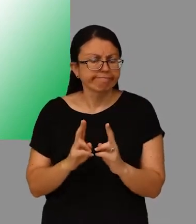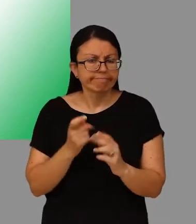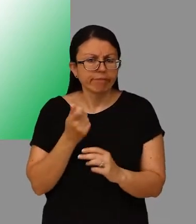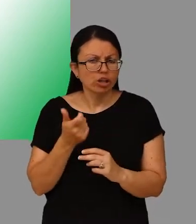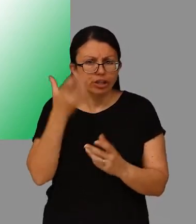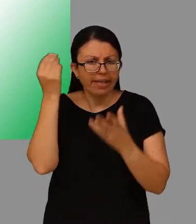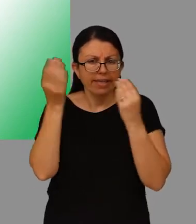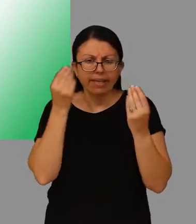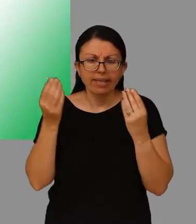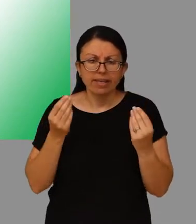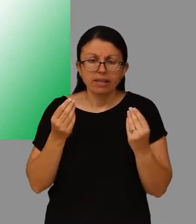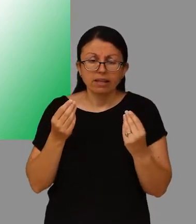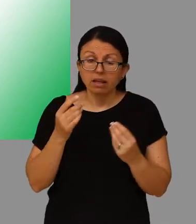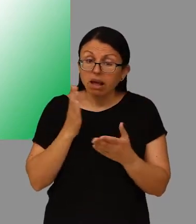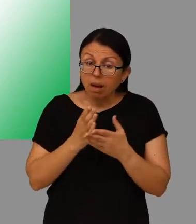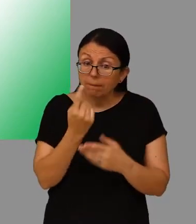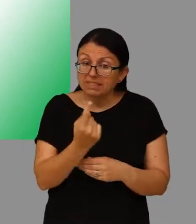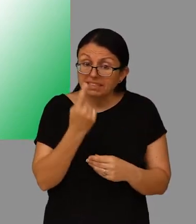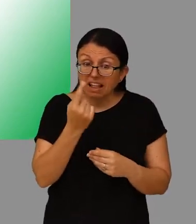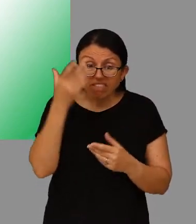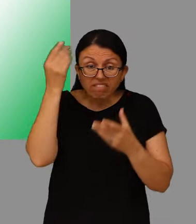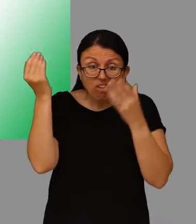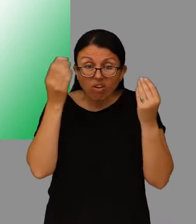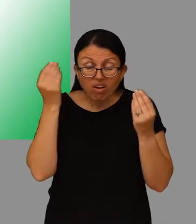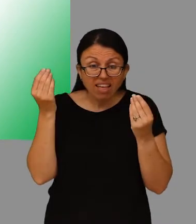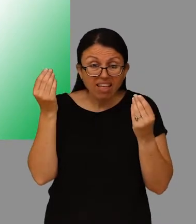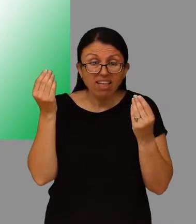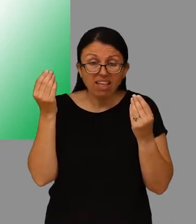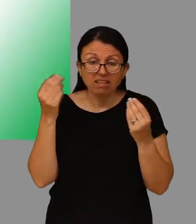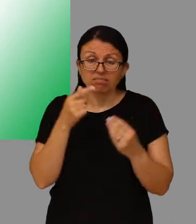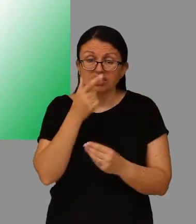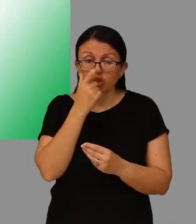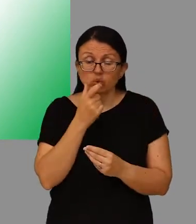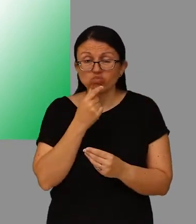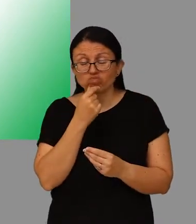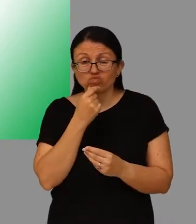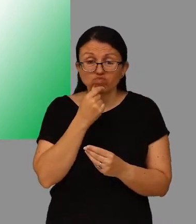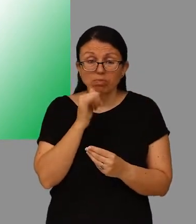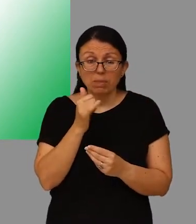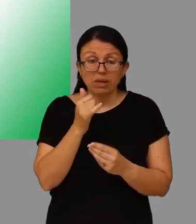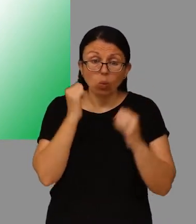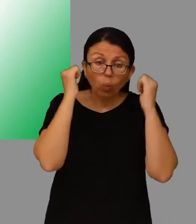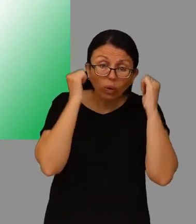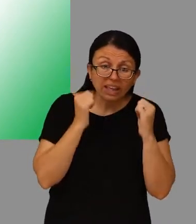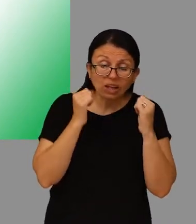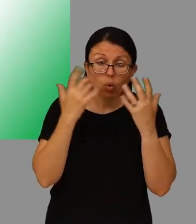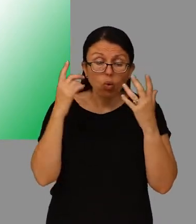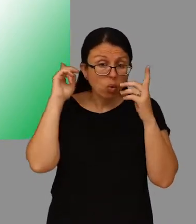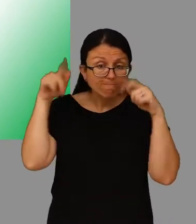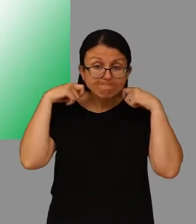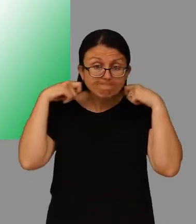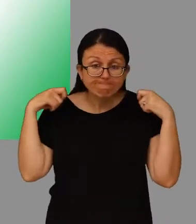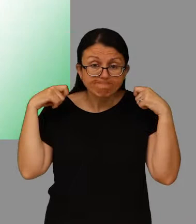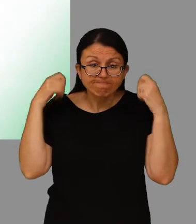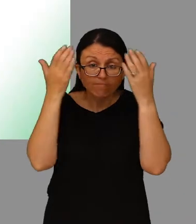people. If you do suffer from this, you can choose whether you want to go the route of having a wig or